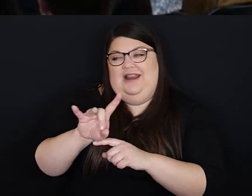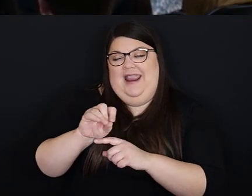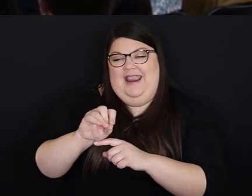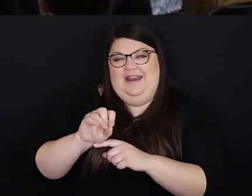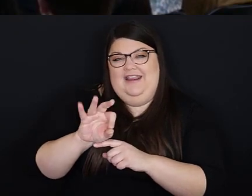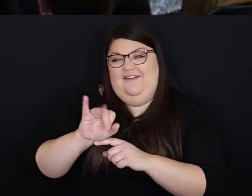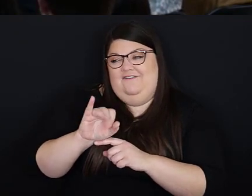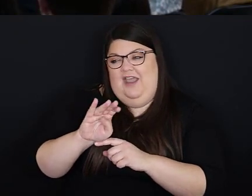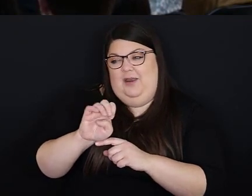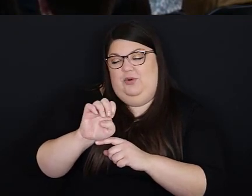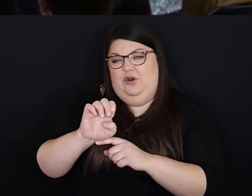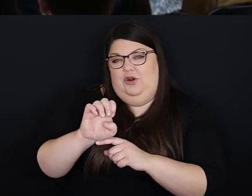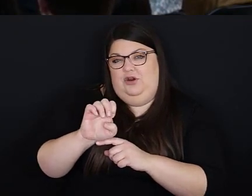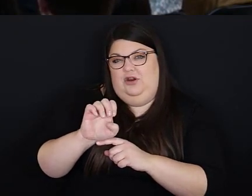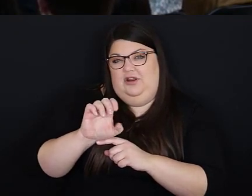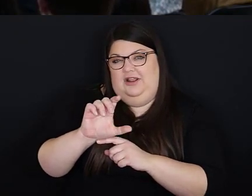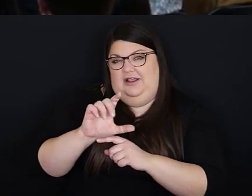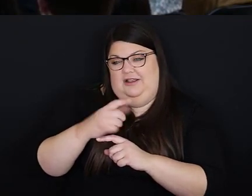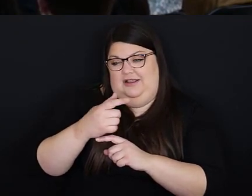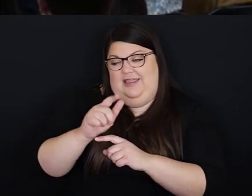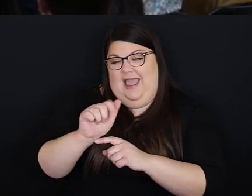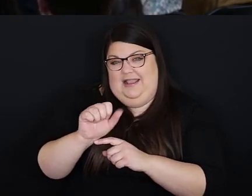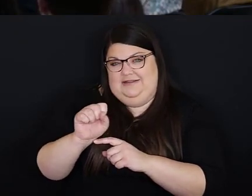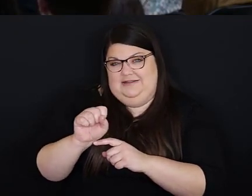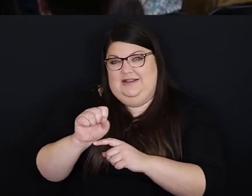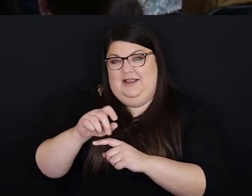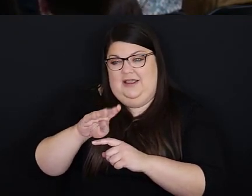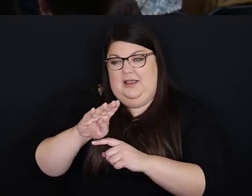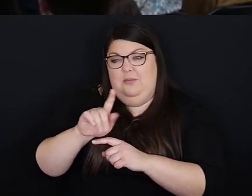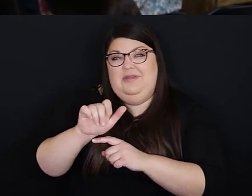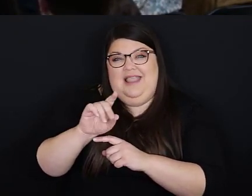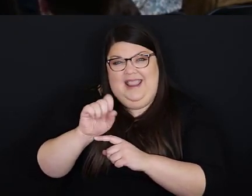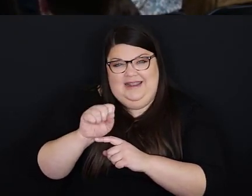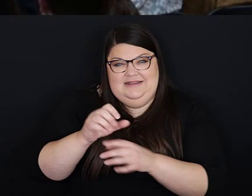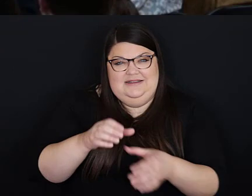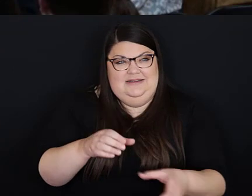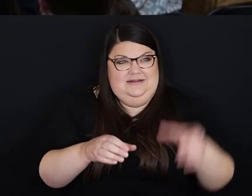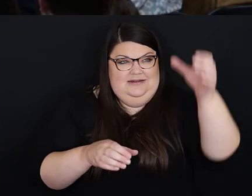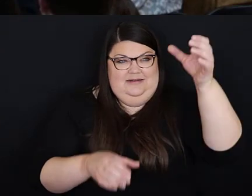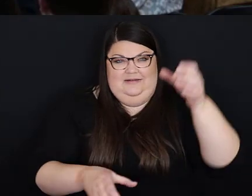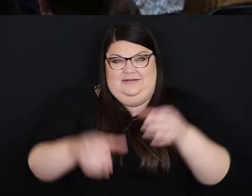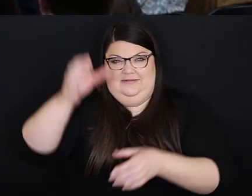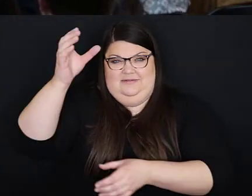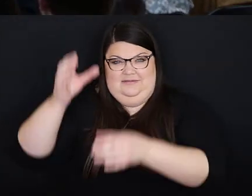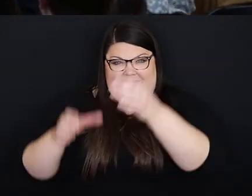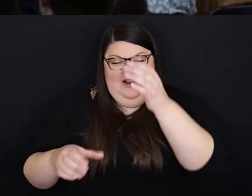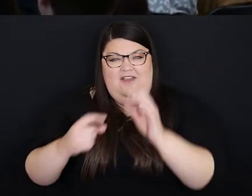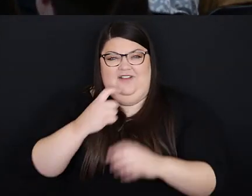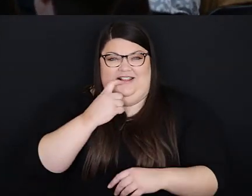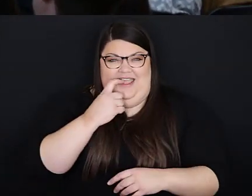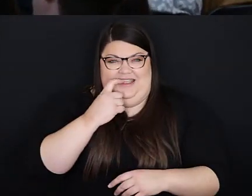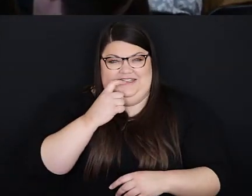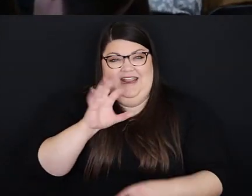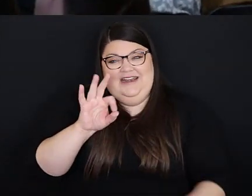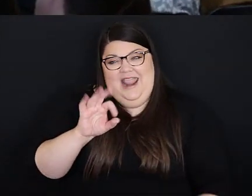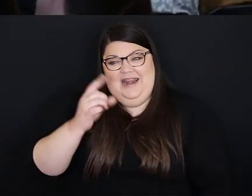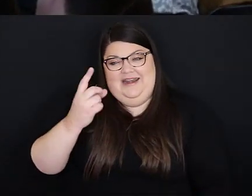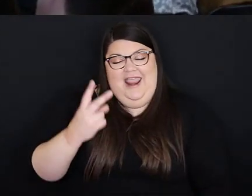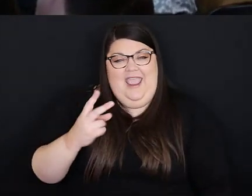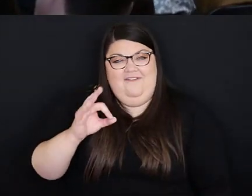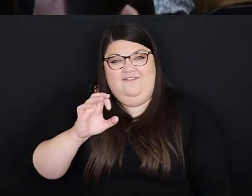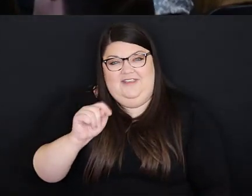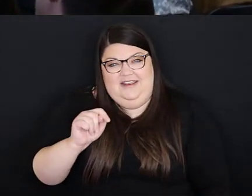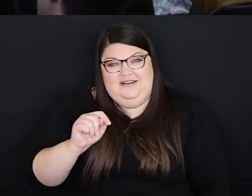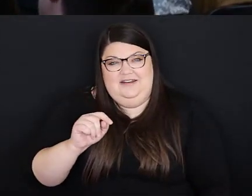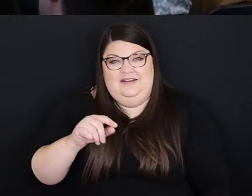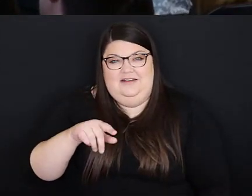fiberglass blades of grass that were 9.5 feet tall, and the environment had